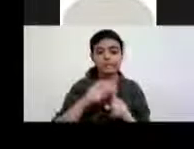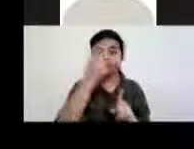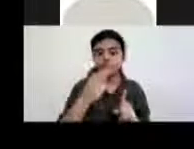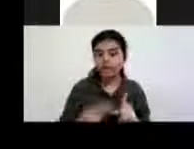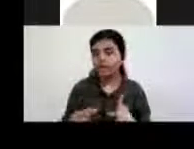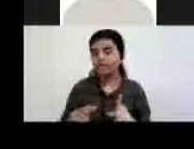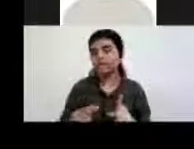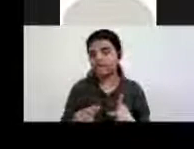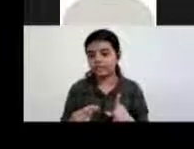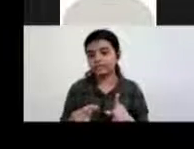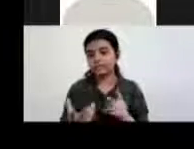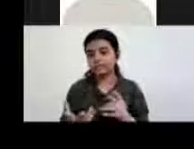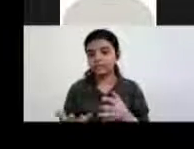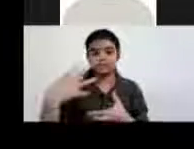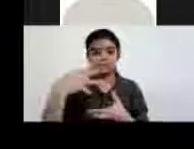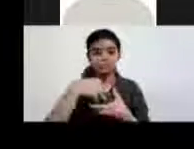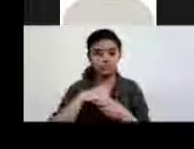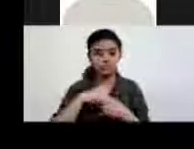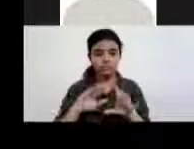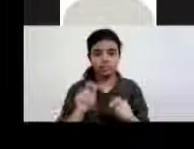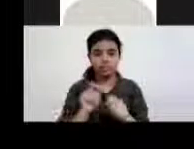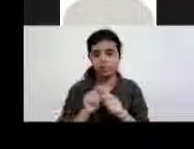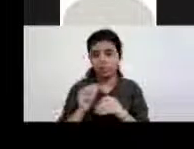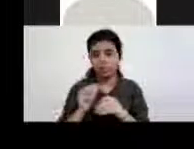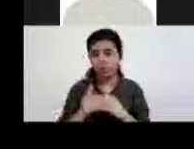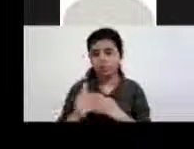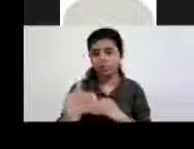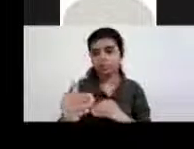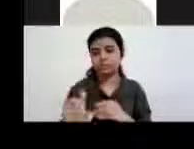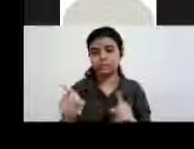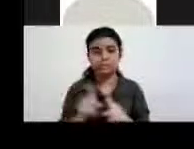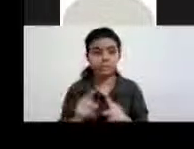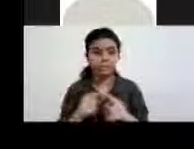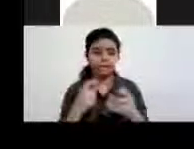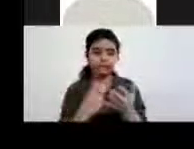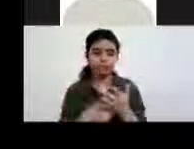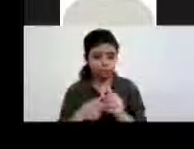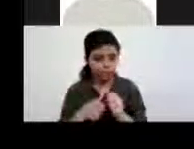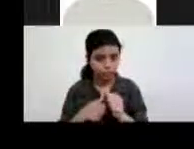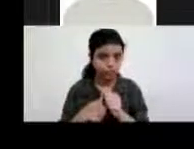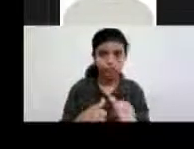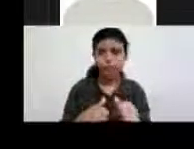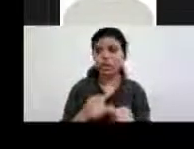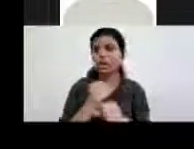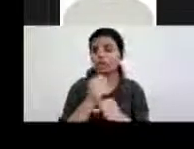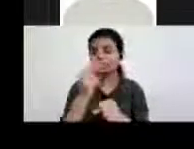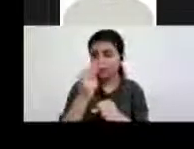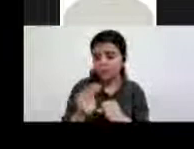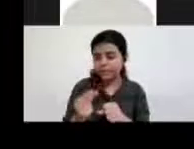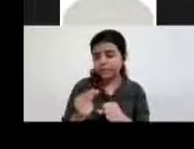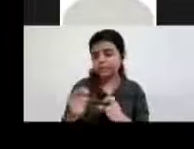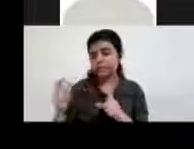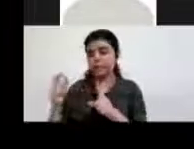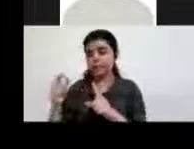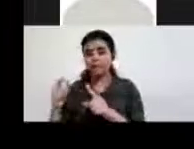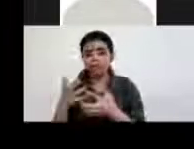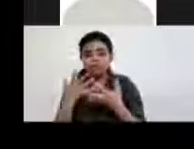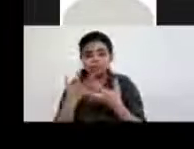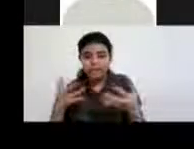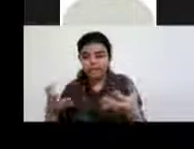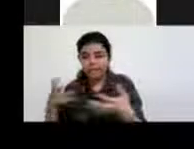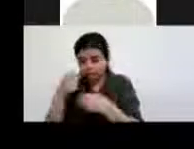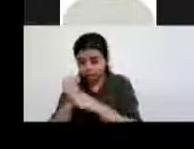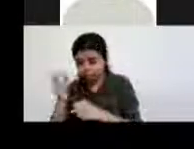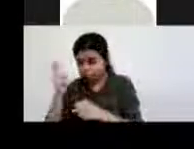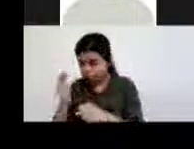which is working in an interdisciplinary way in between graphic designers and product designers. And